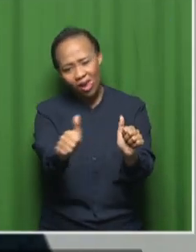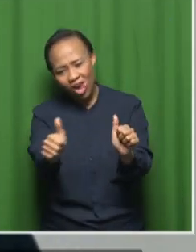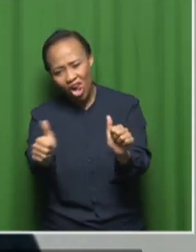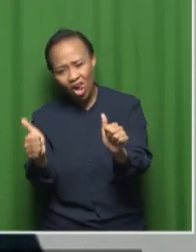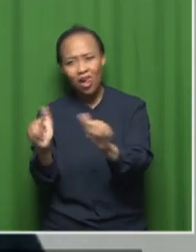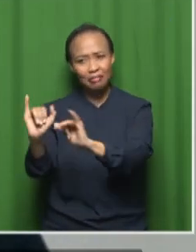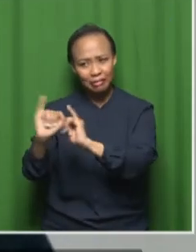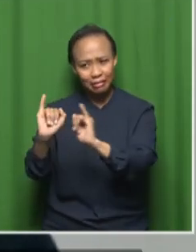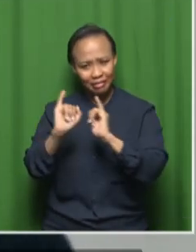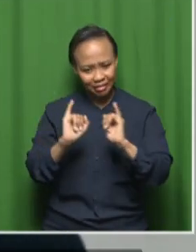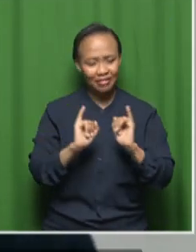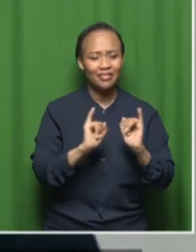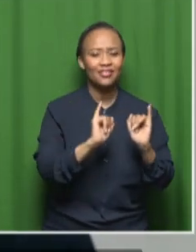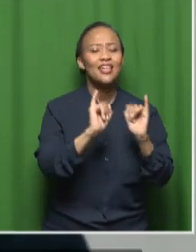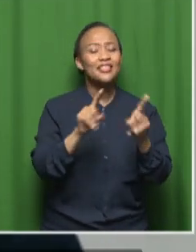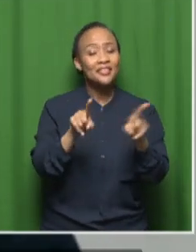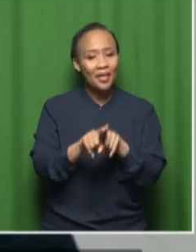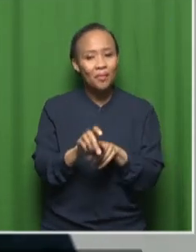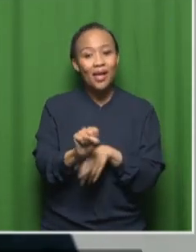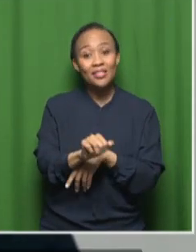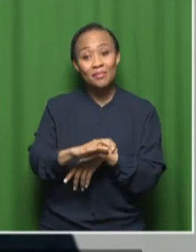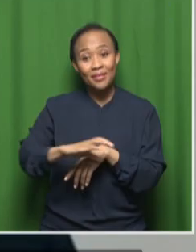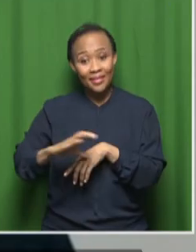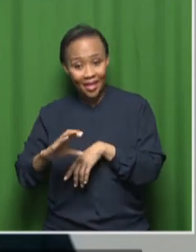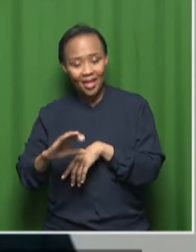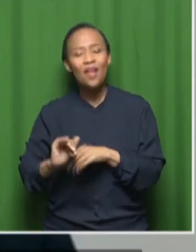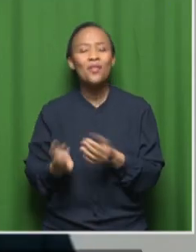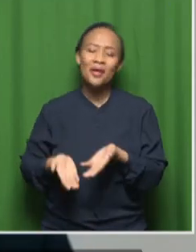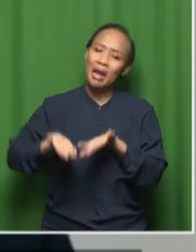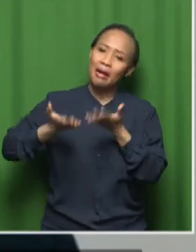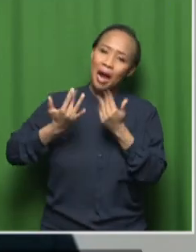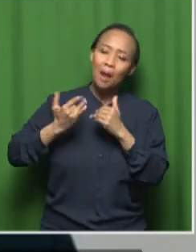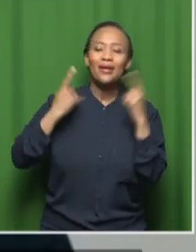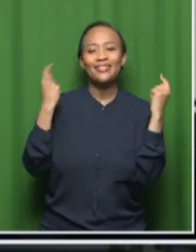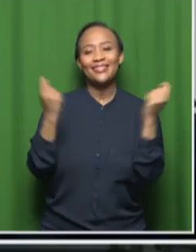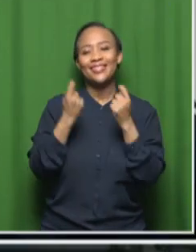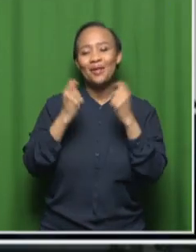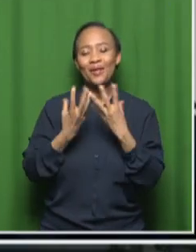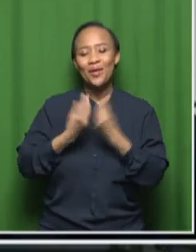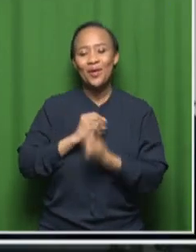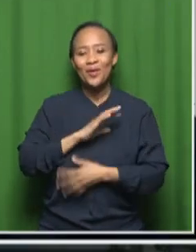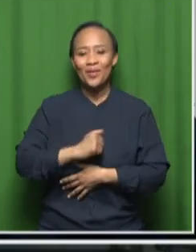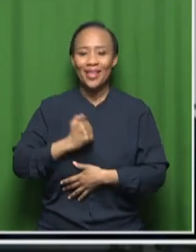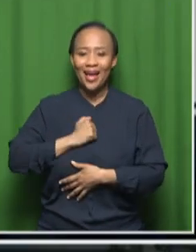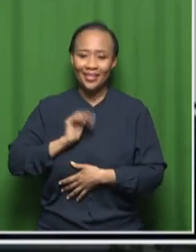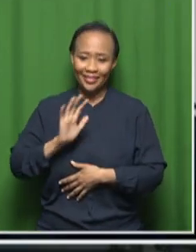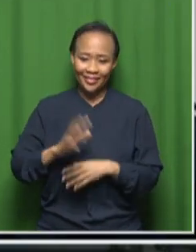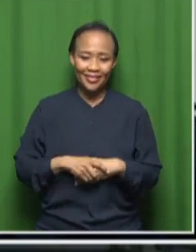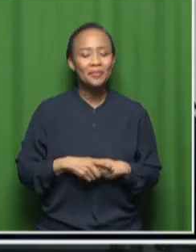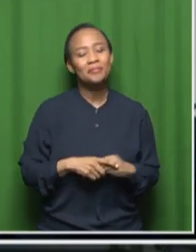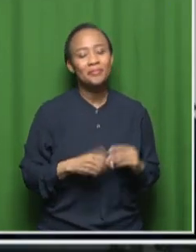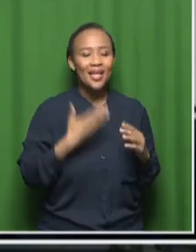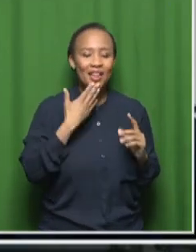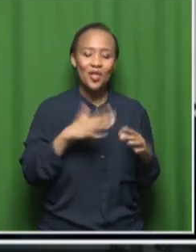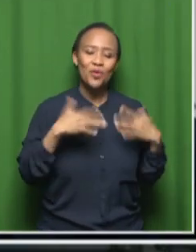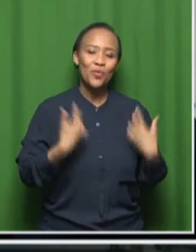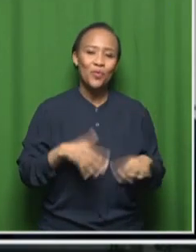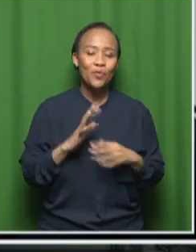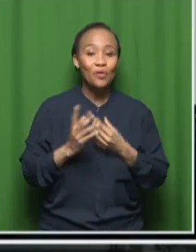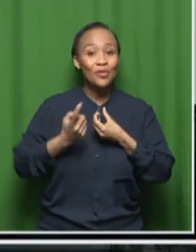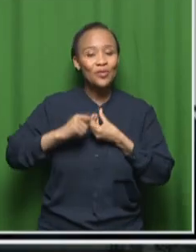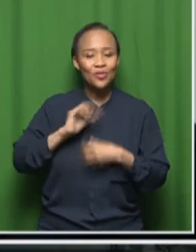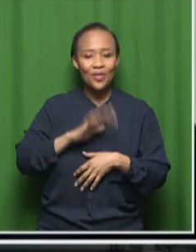their friends and SABC to come and celebrate with us. Major Jeqeza, Timothy Mabaso, thank you for joining us this morning,